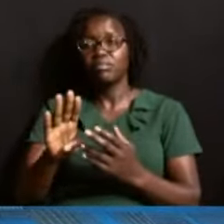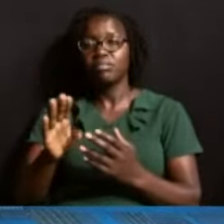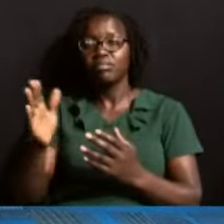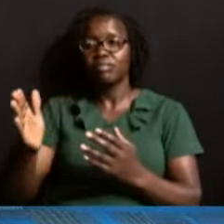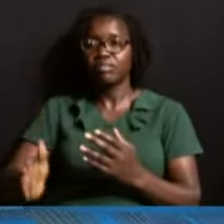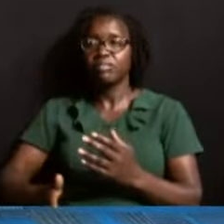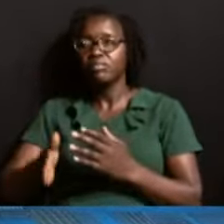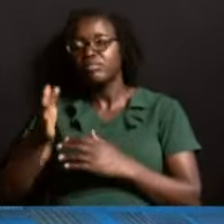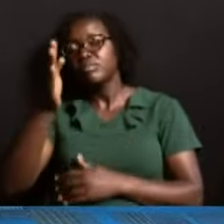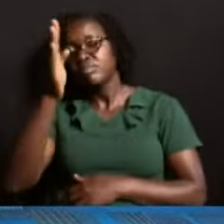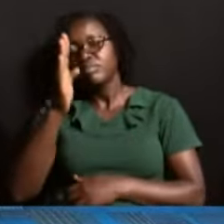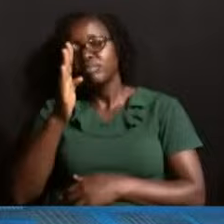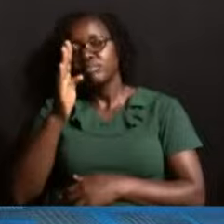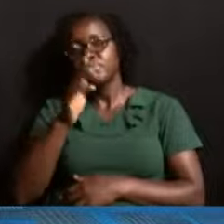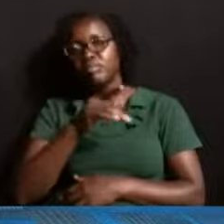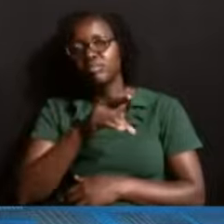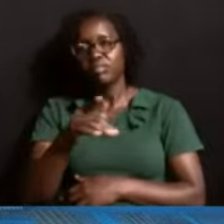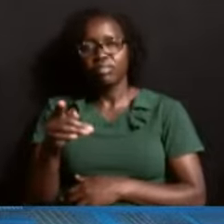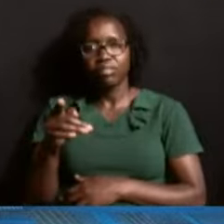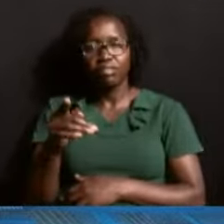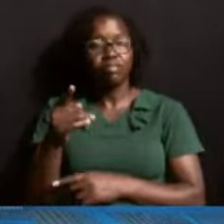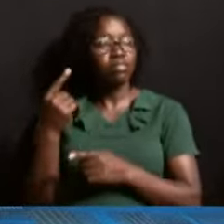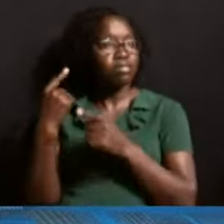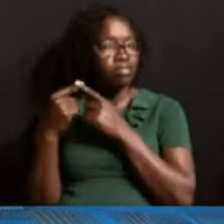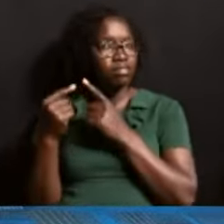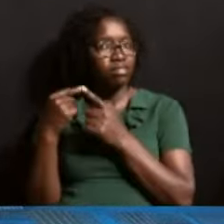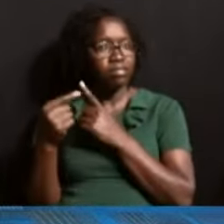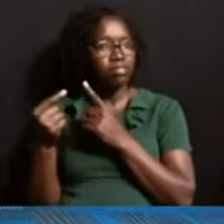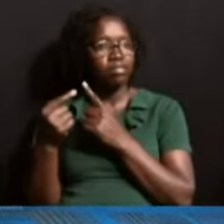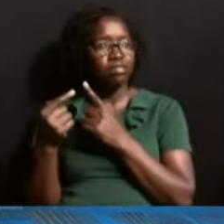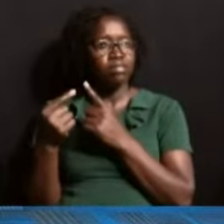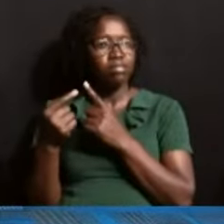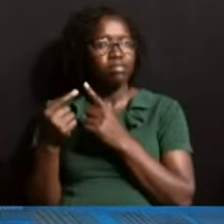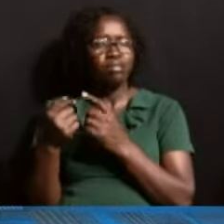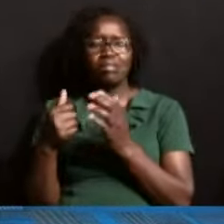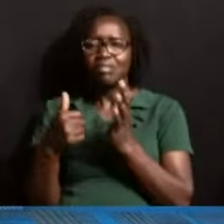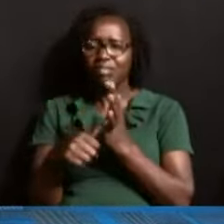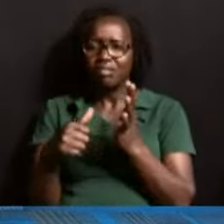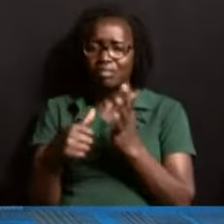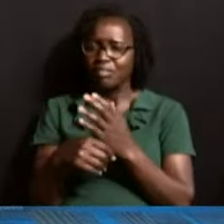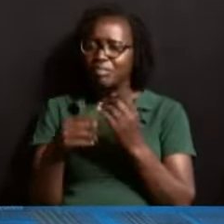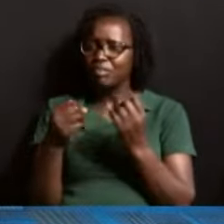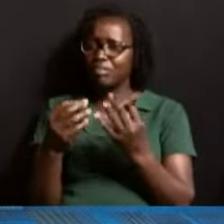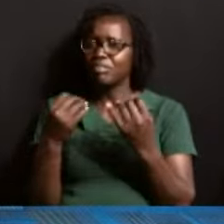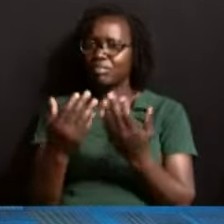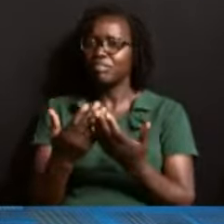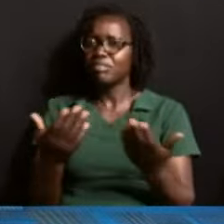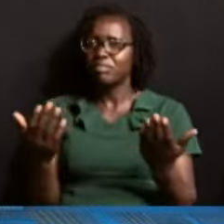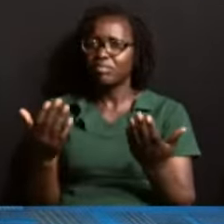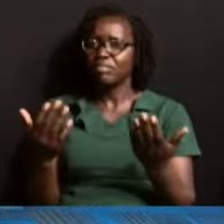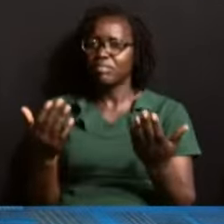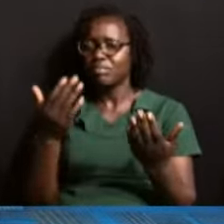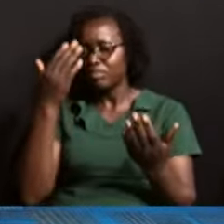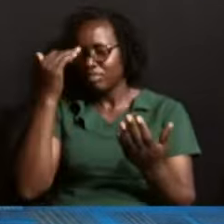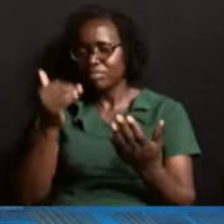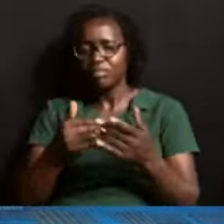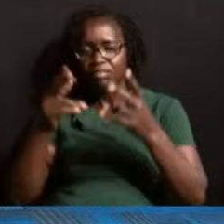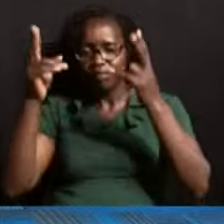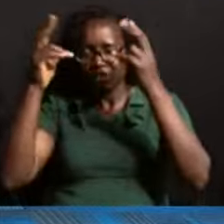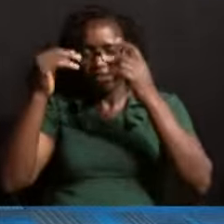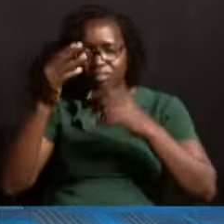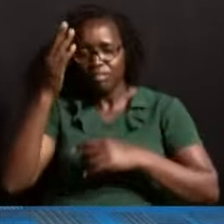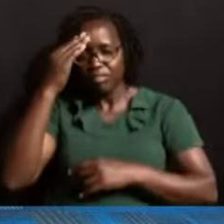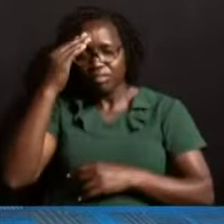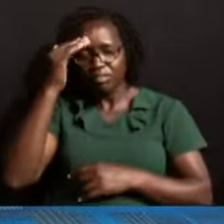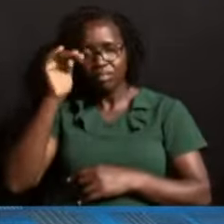of God, you will experience hardships and many things because the devil knows.